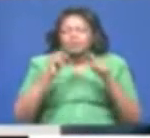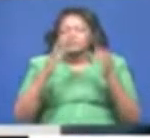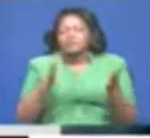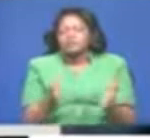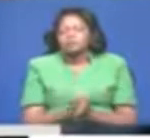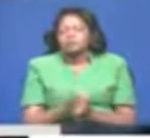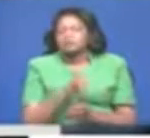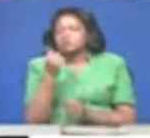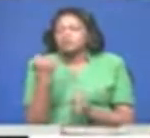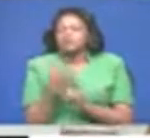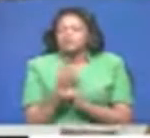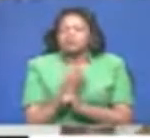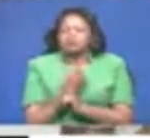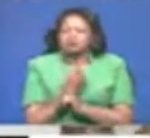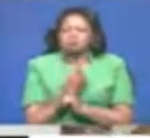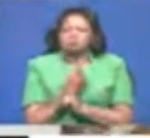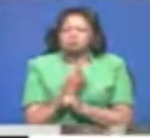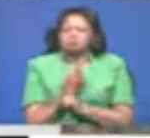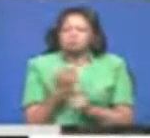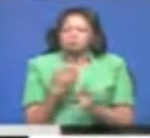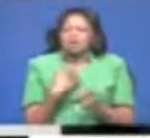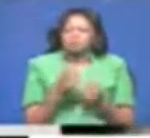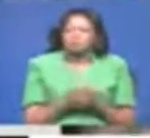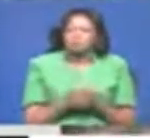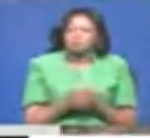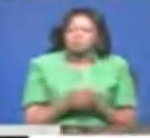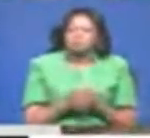homes ran out of gas.